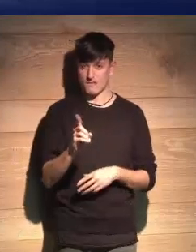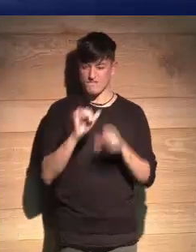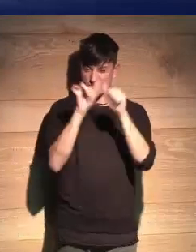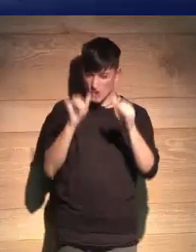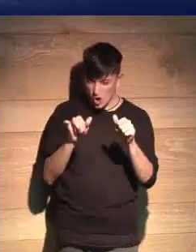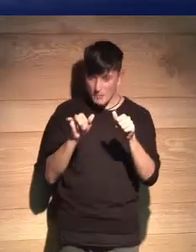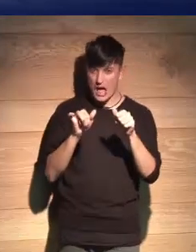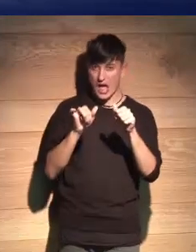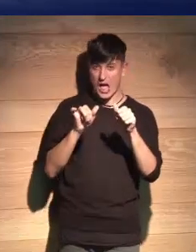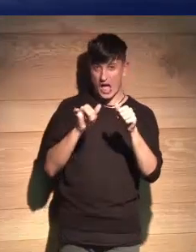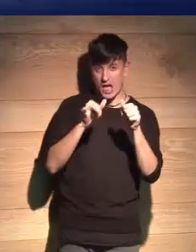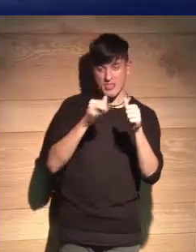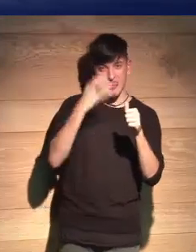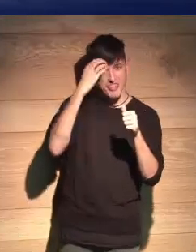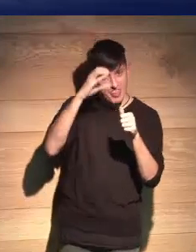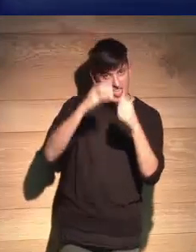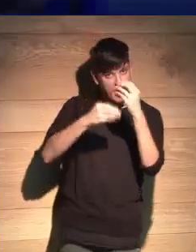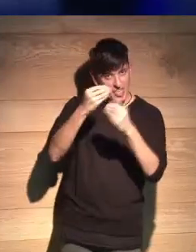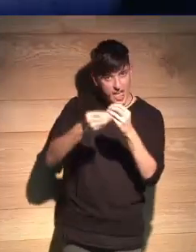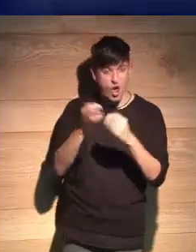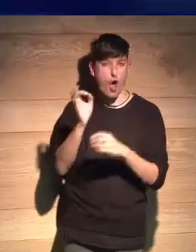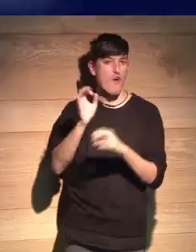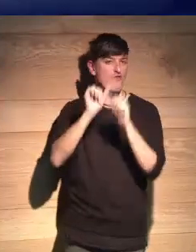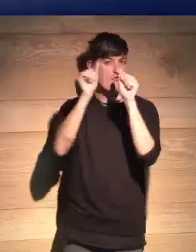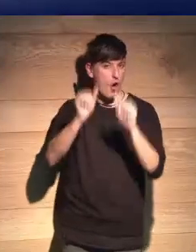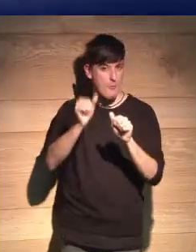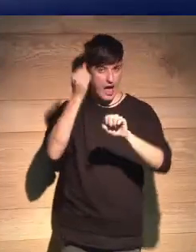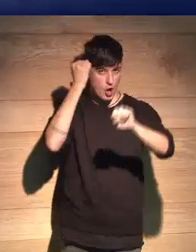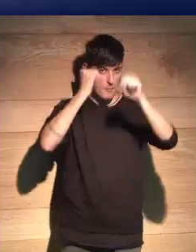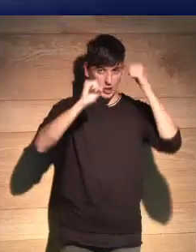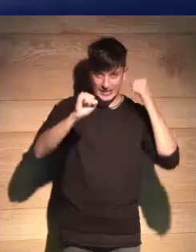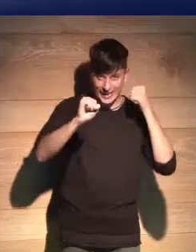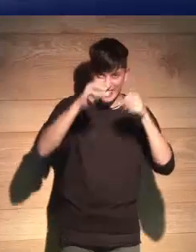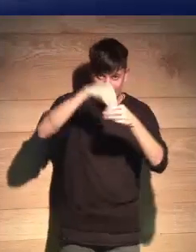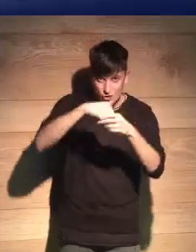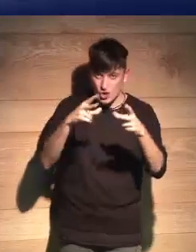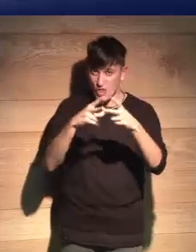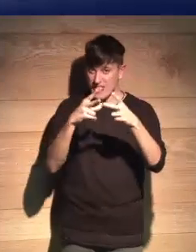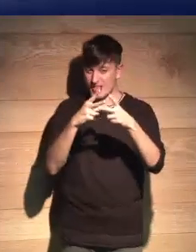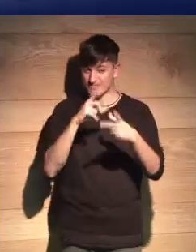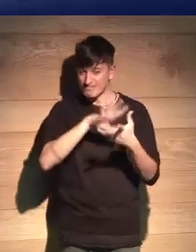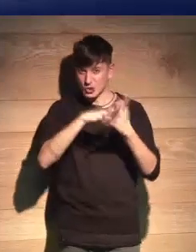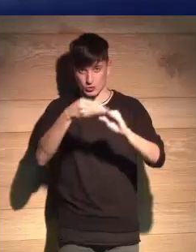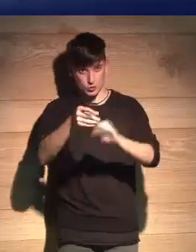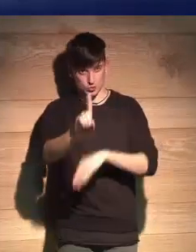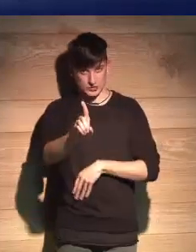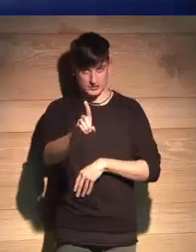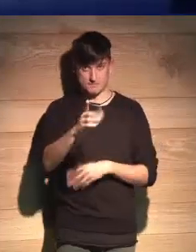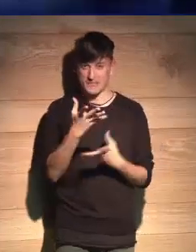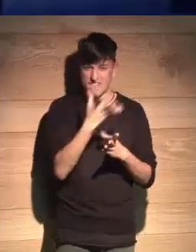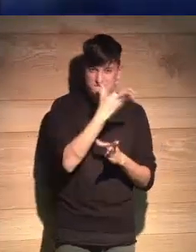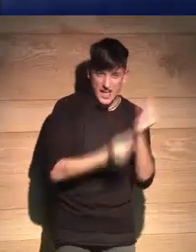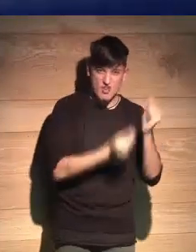doing things, the way of making science, or the way of behaving in society. And it's